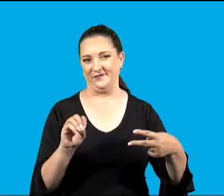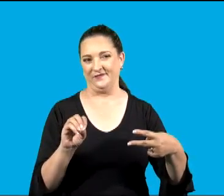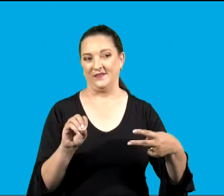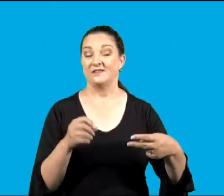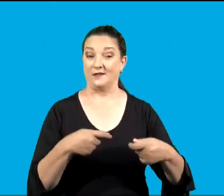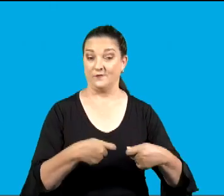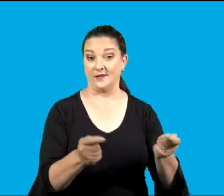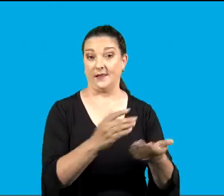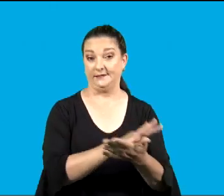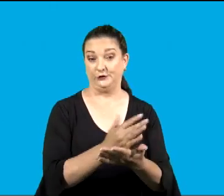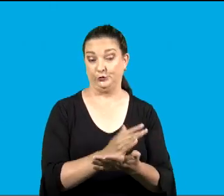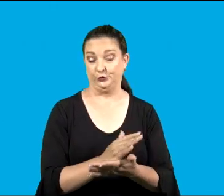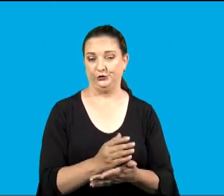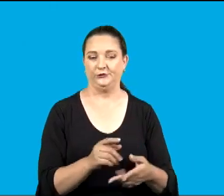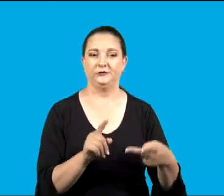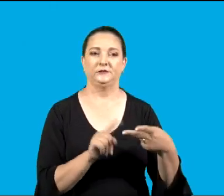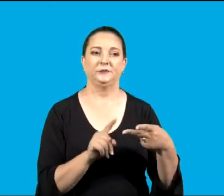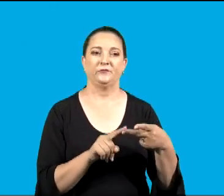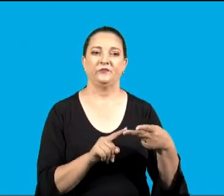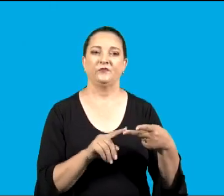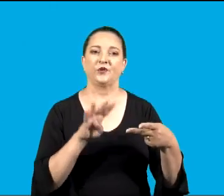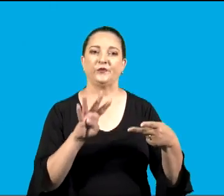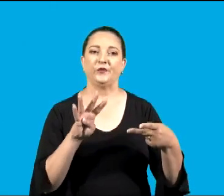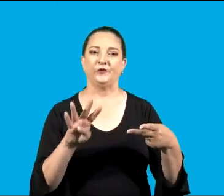609,850. That is for selling and distribution. And I'm given